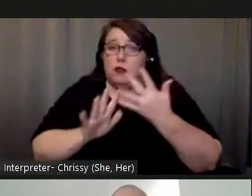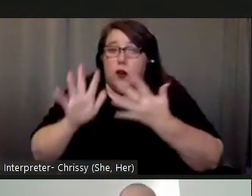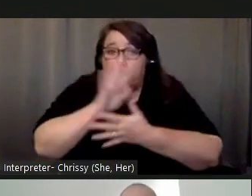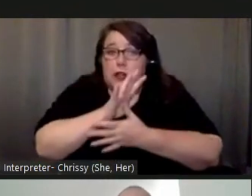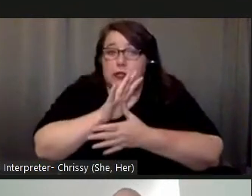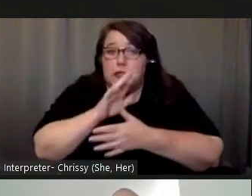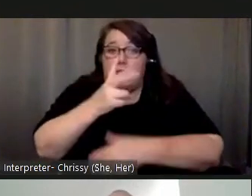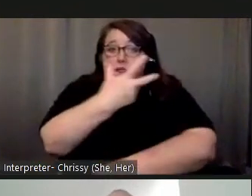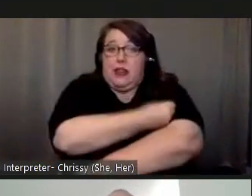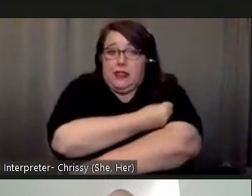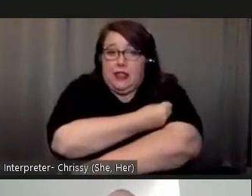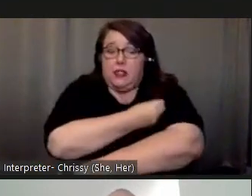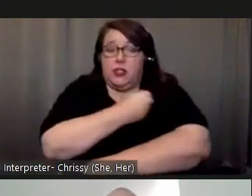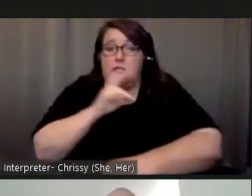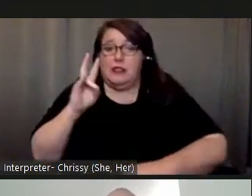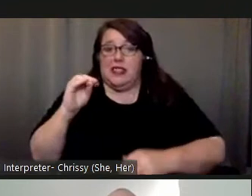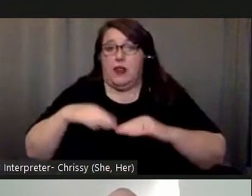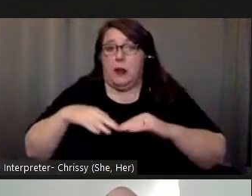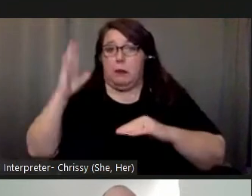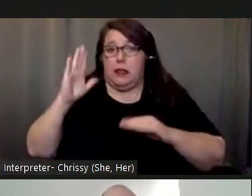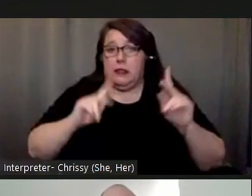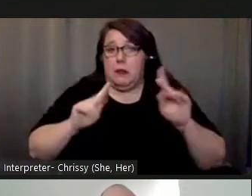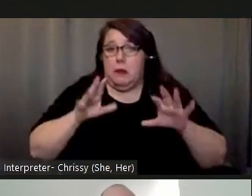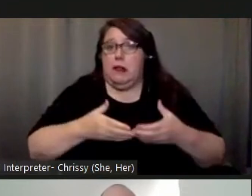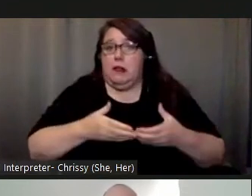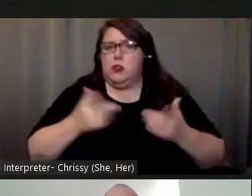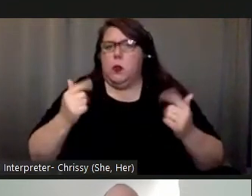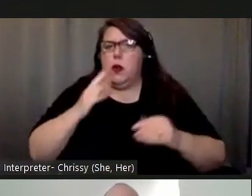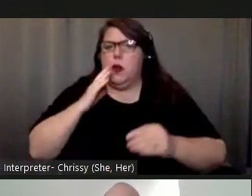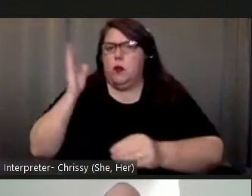the vaccination of the 70+ population?